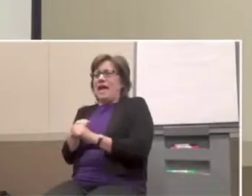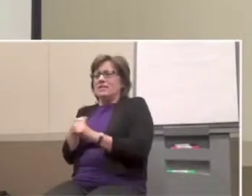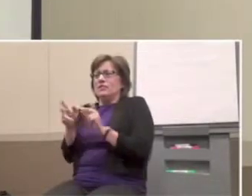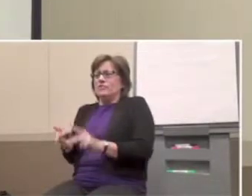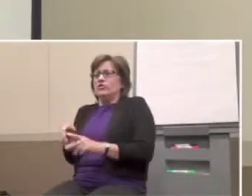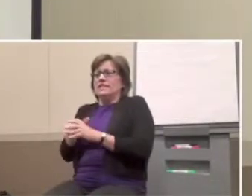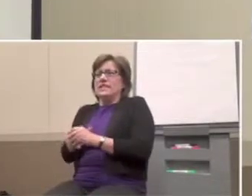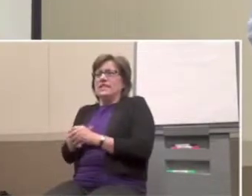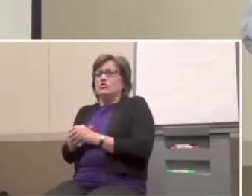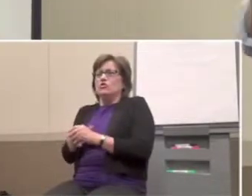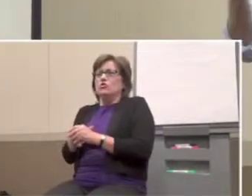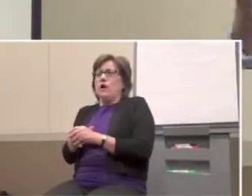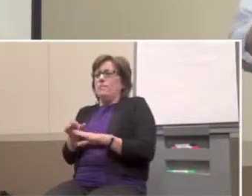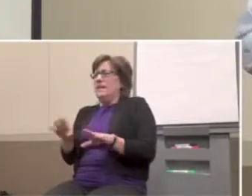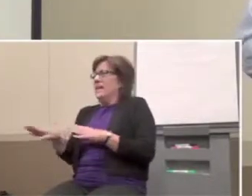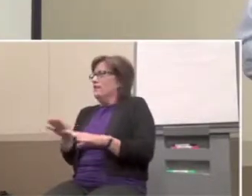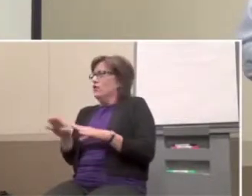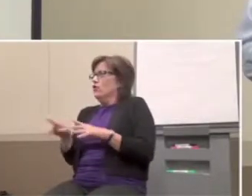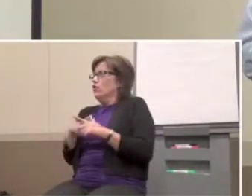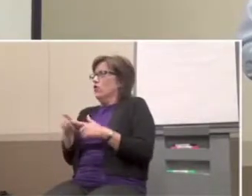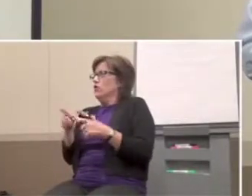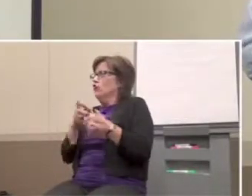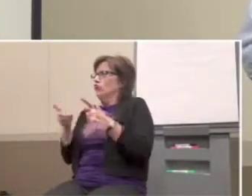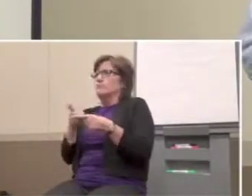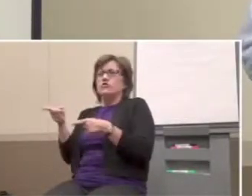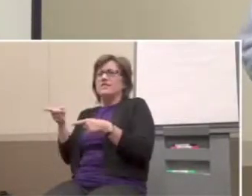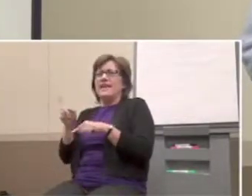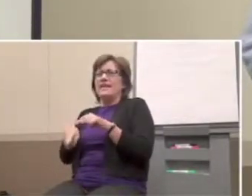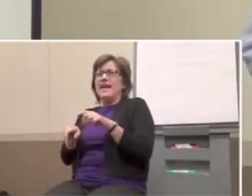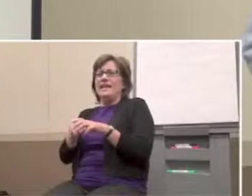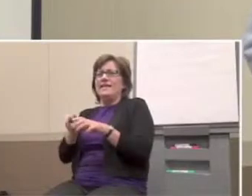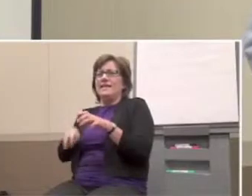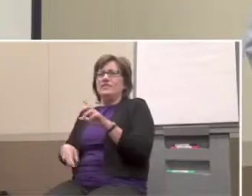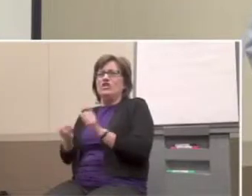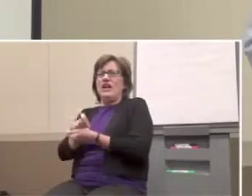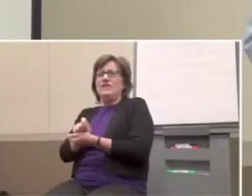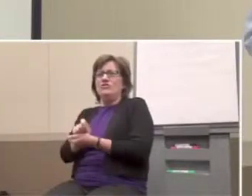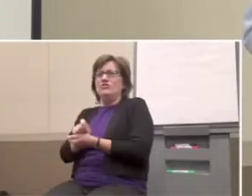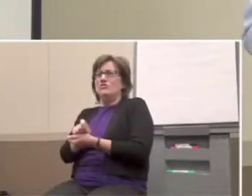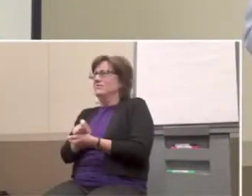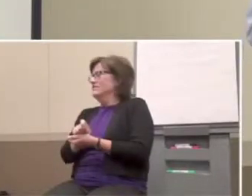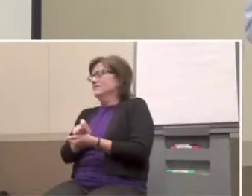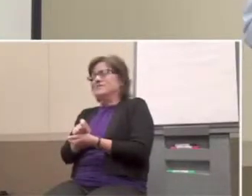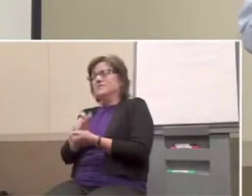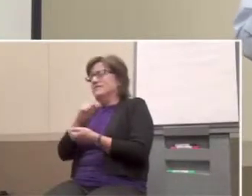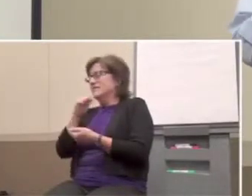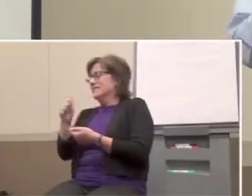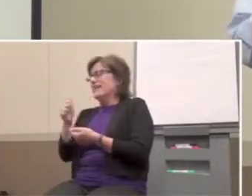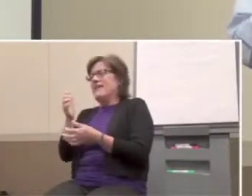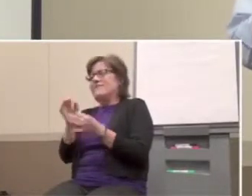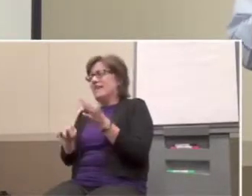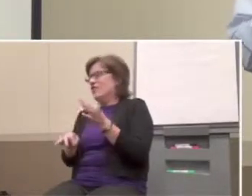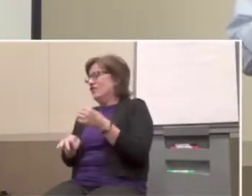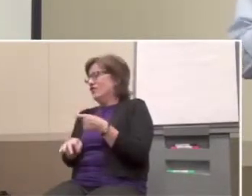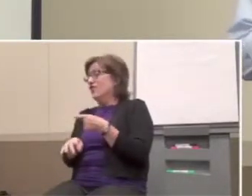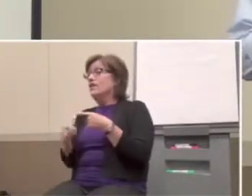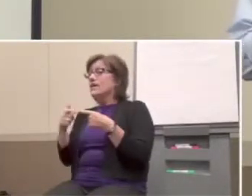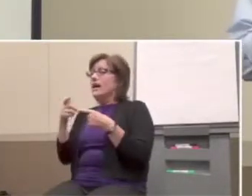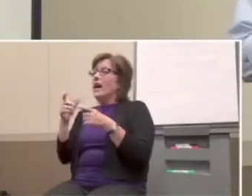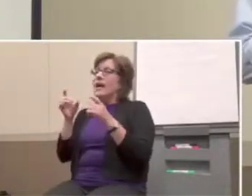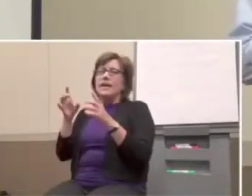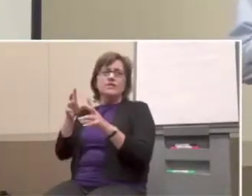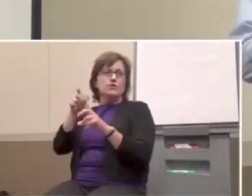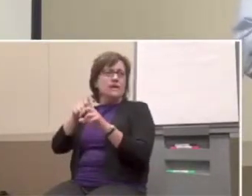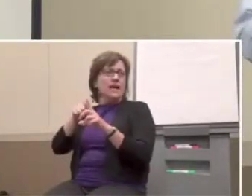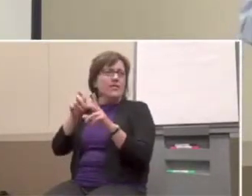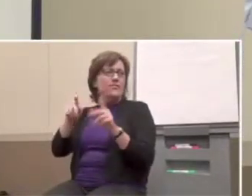a description that they can't get out of. It's very unfair. So when I went back to, and I hate to pick on the person who said